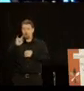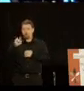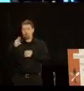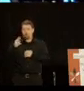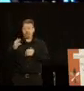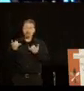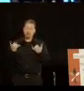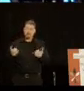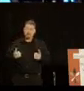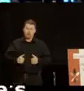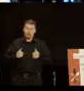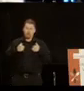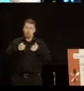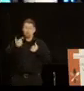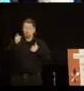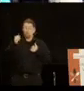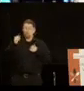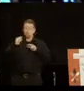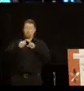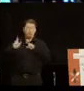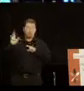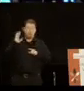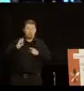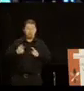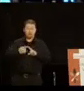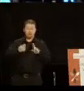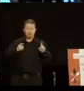from the Florida Panhandle.